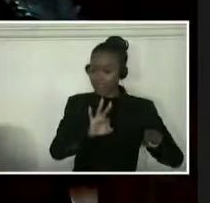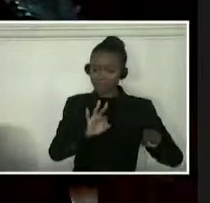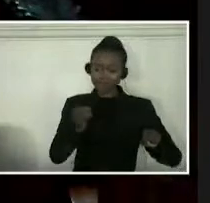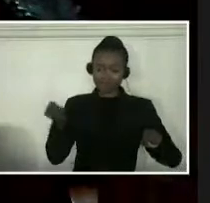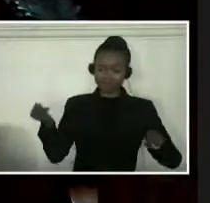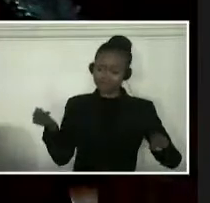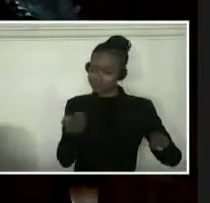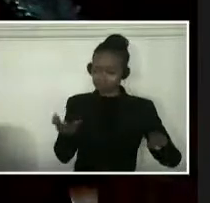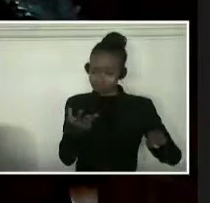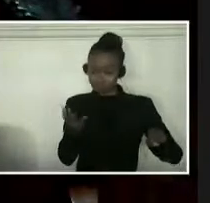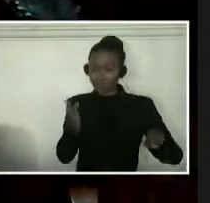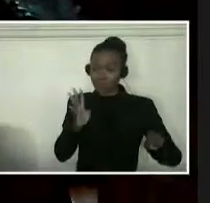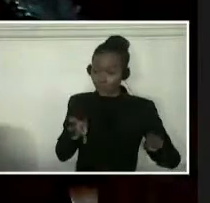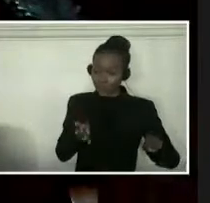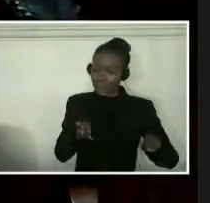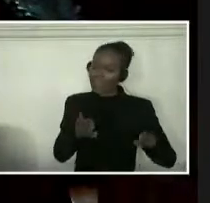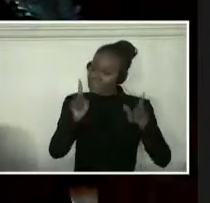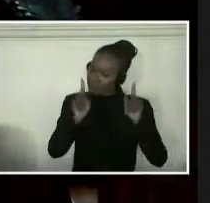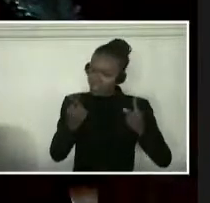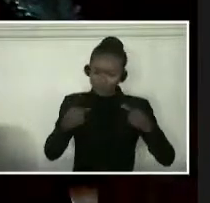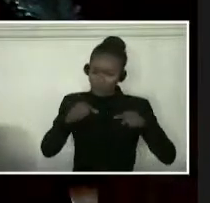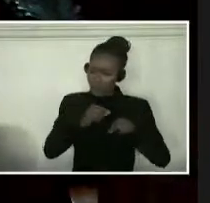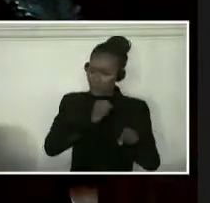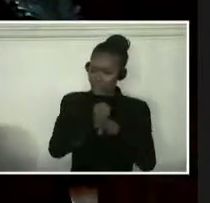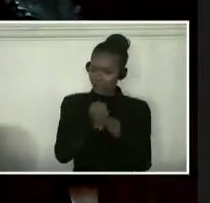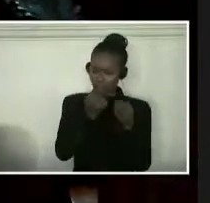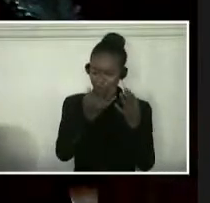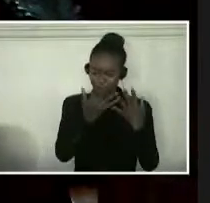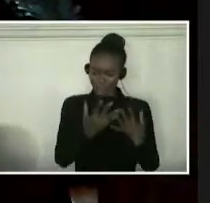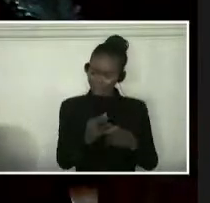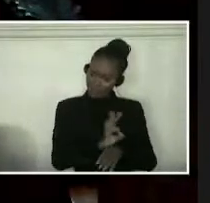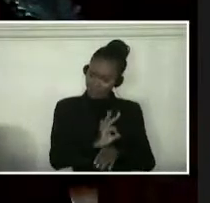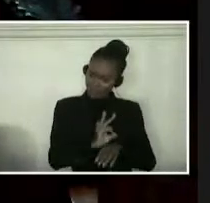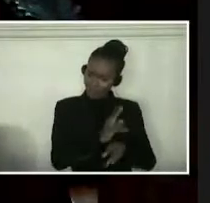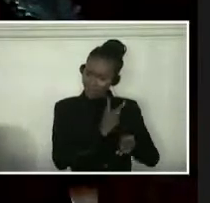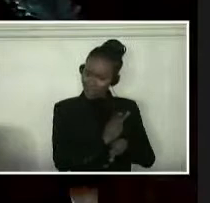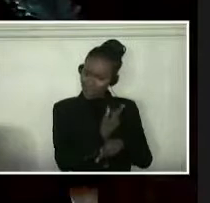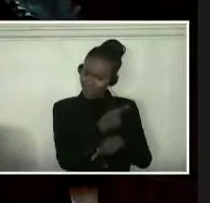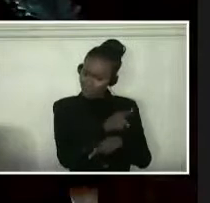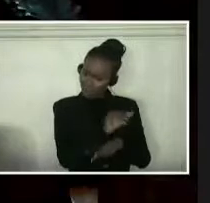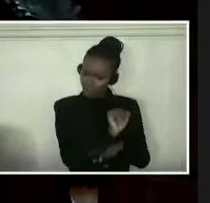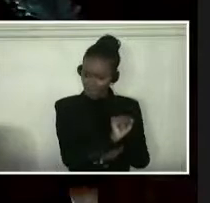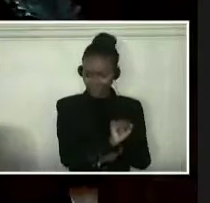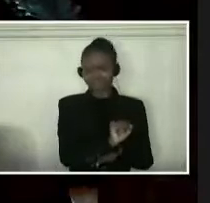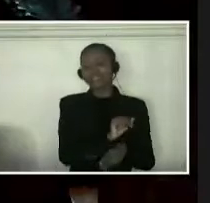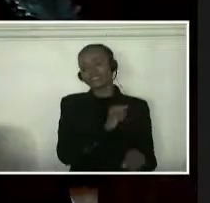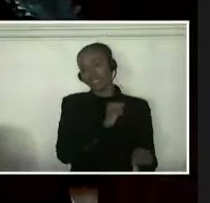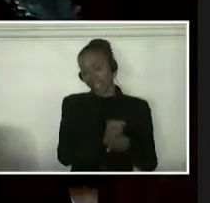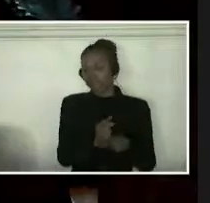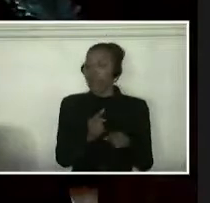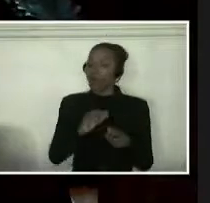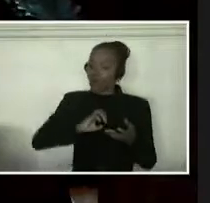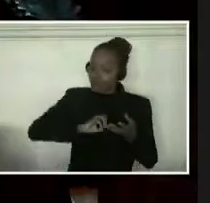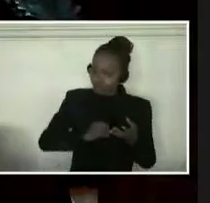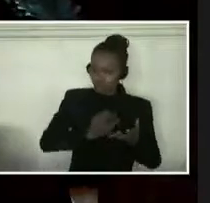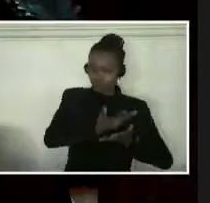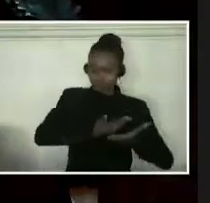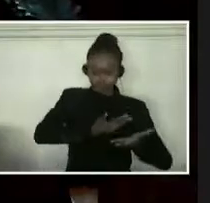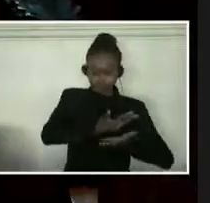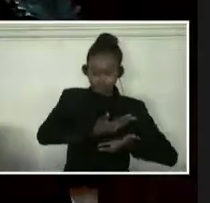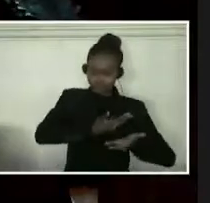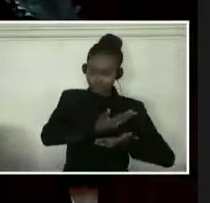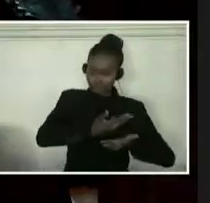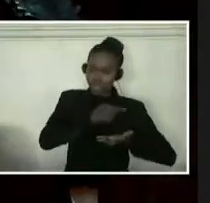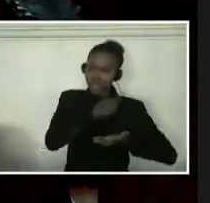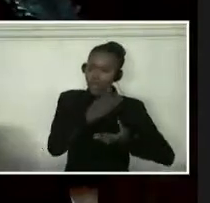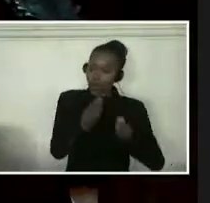especially um style so we will be discussing with them on a plan on how we take over however